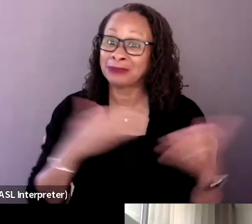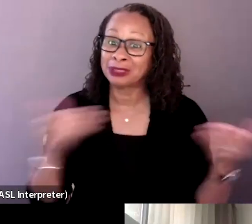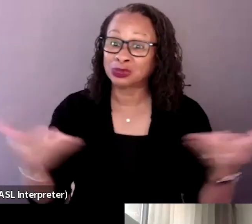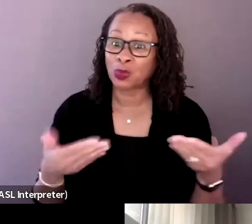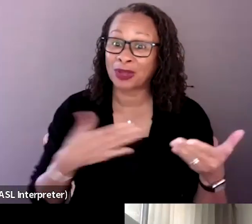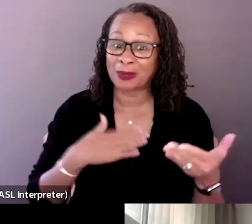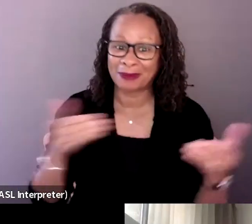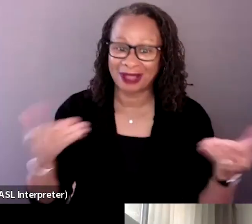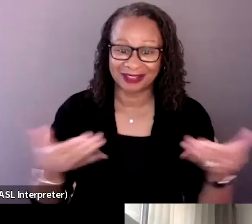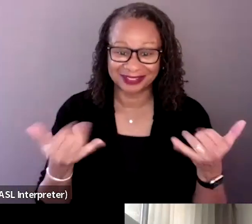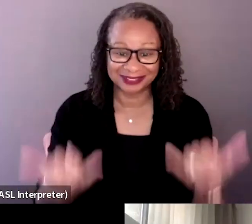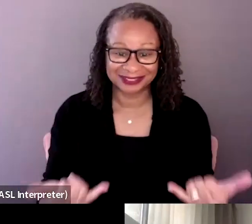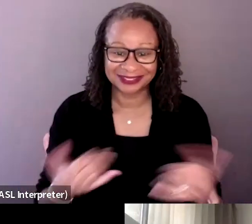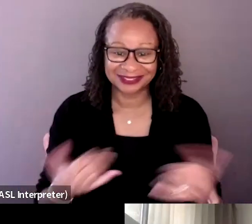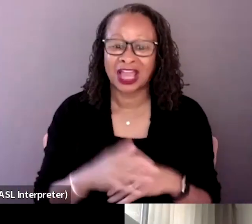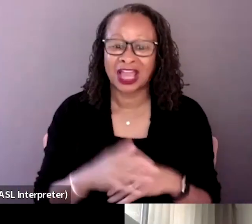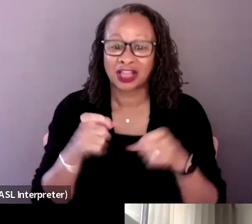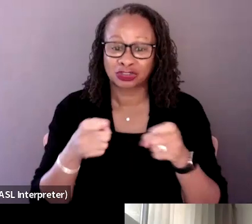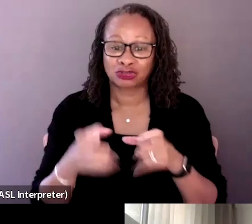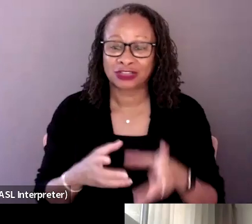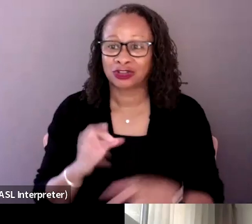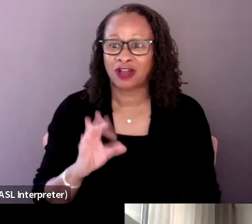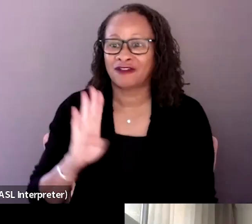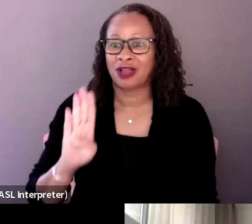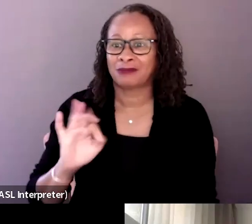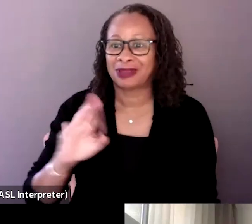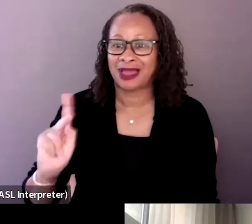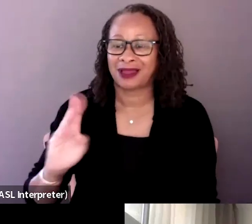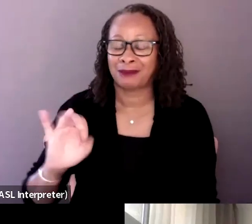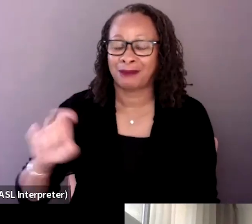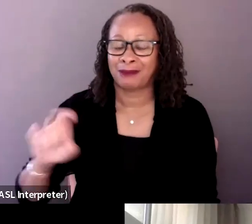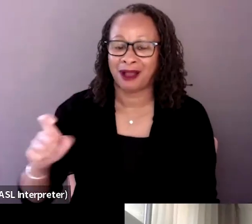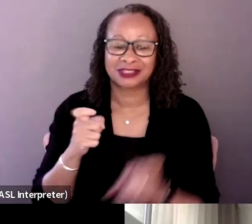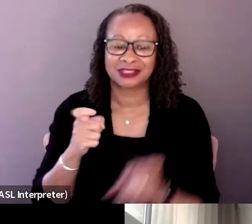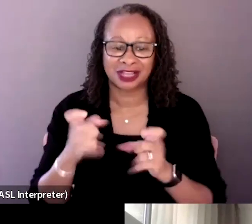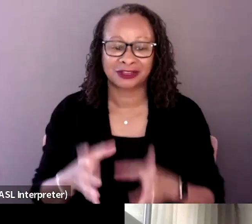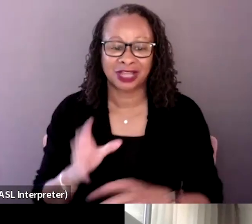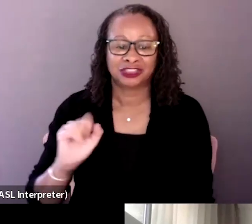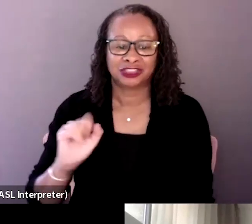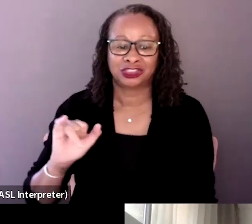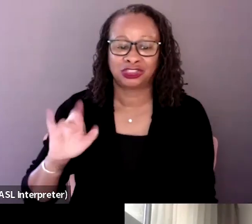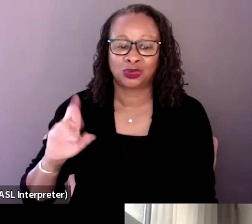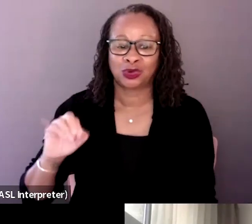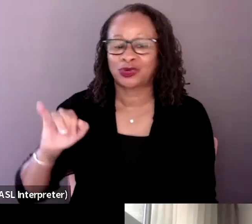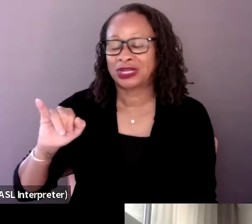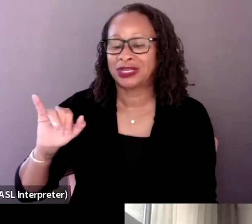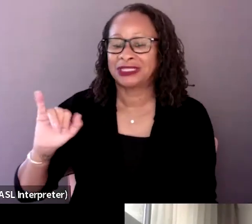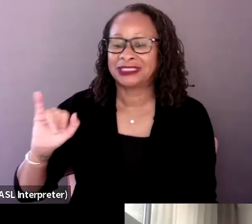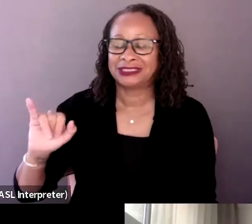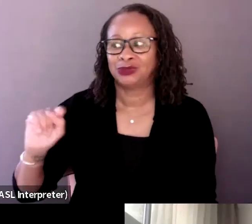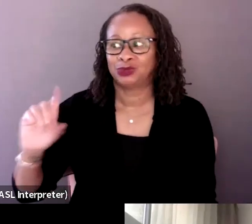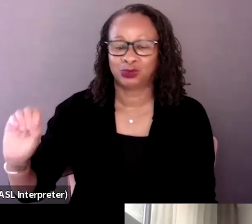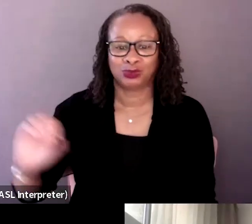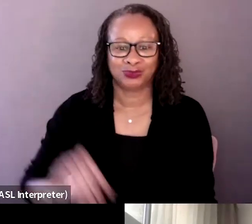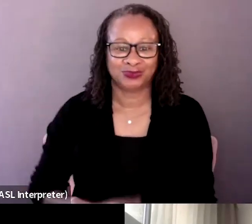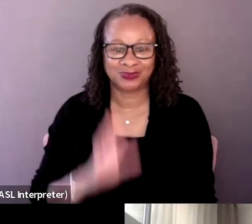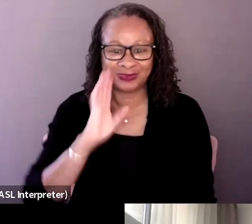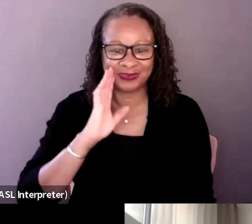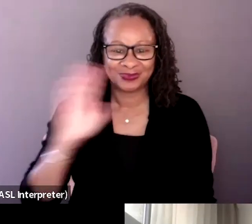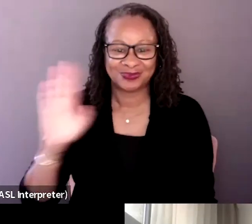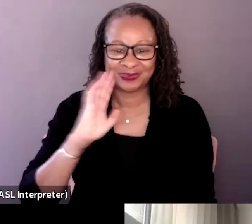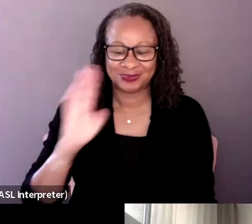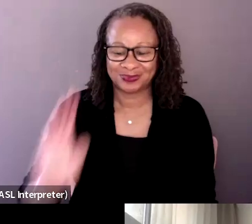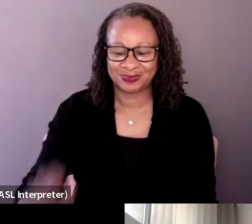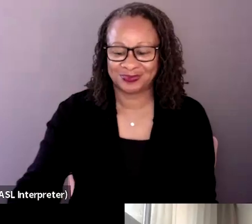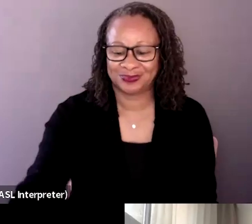my guest, the director of Black Box Diaries, Shiori Ito. Welcome. Hi,